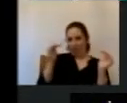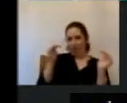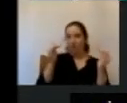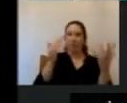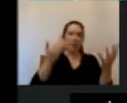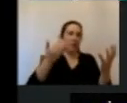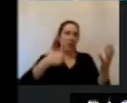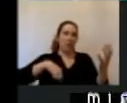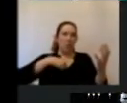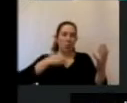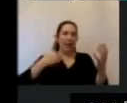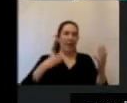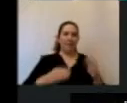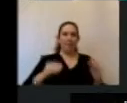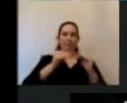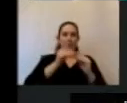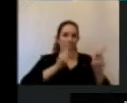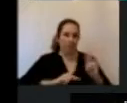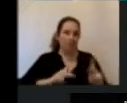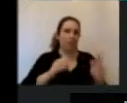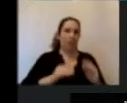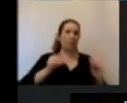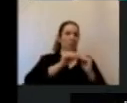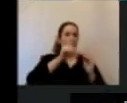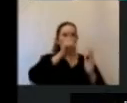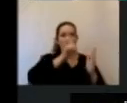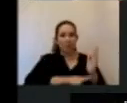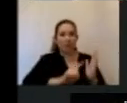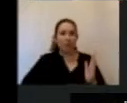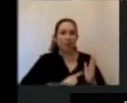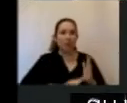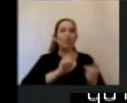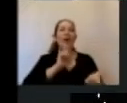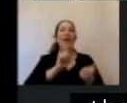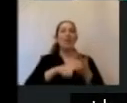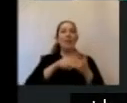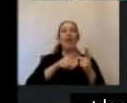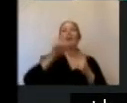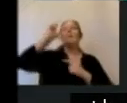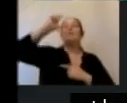Great. Were there any other questions on that? Or comments?